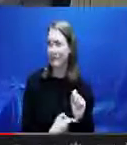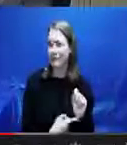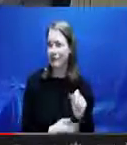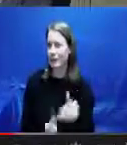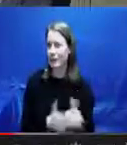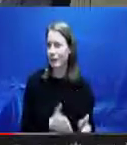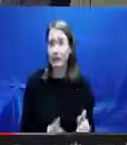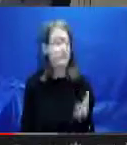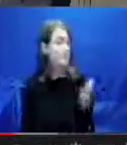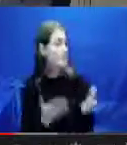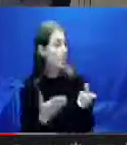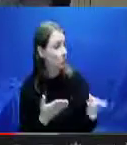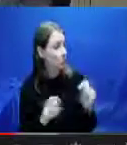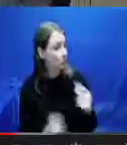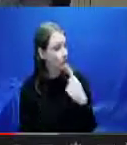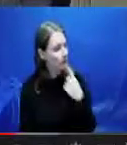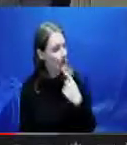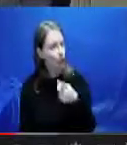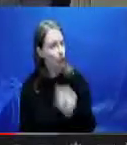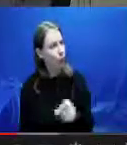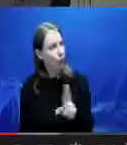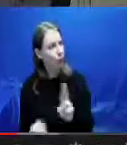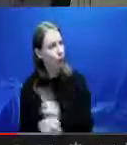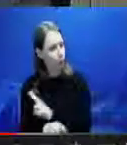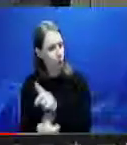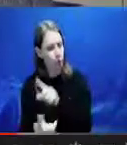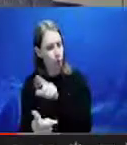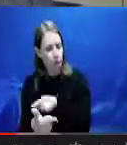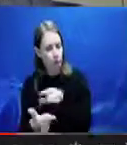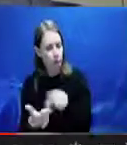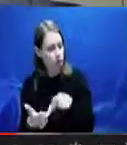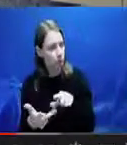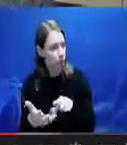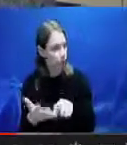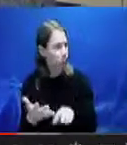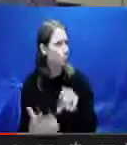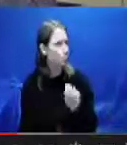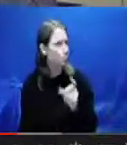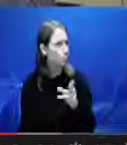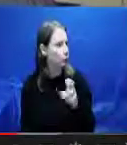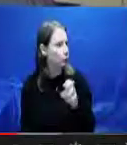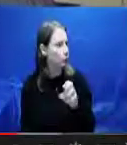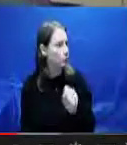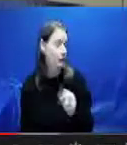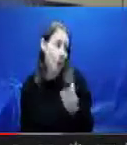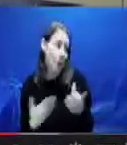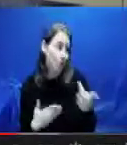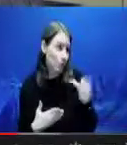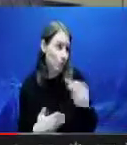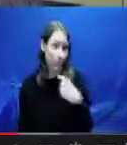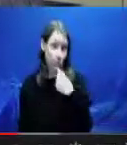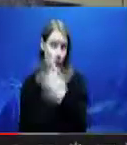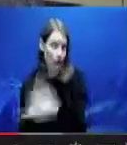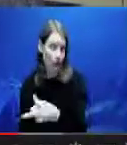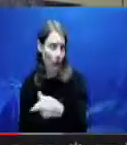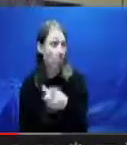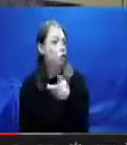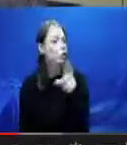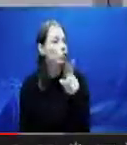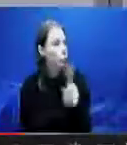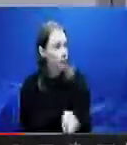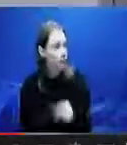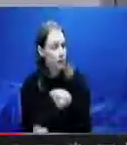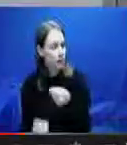these sources. So maybe you have to specify, like, you must use information from the following